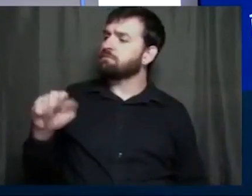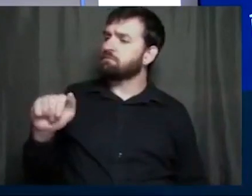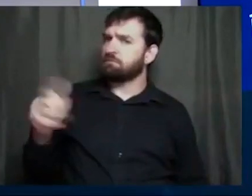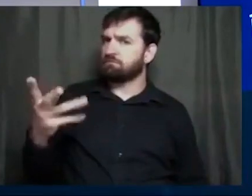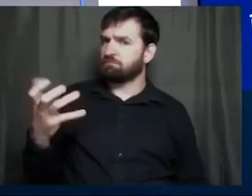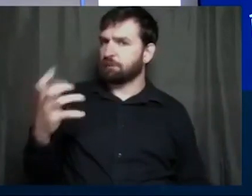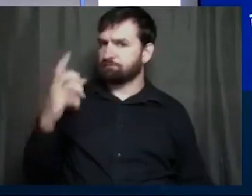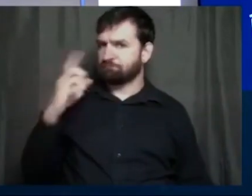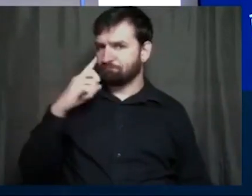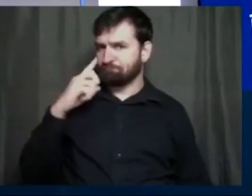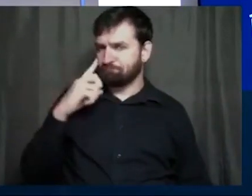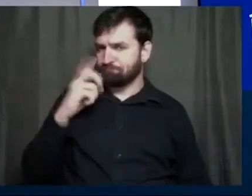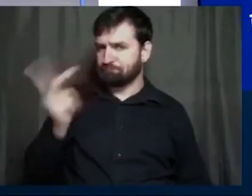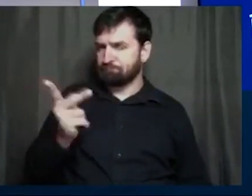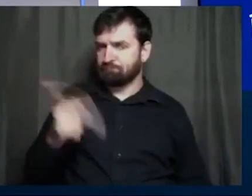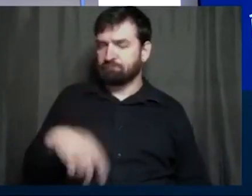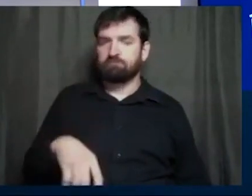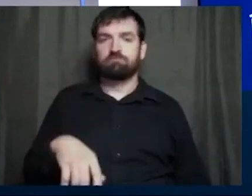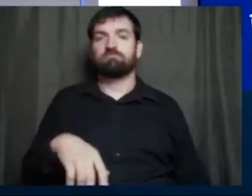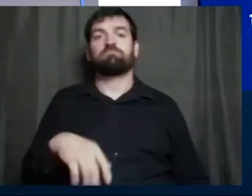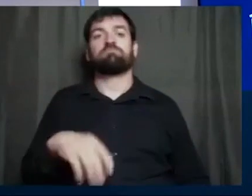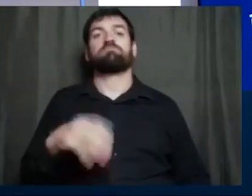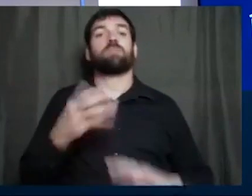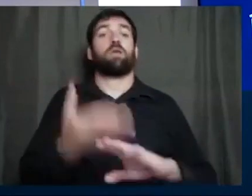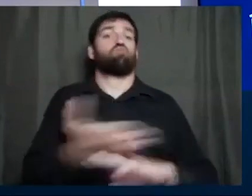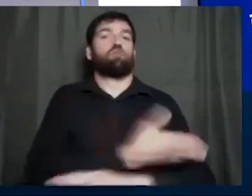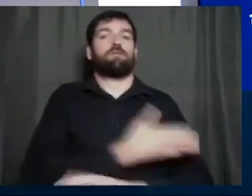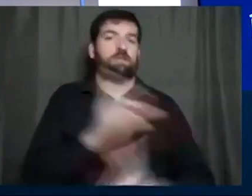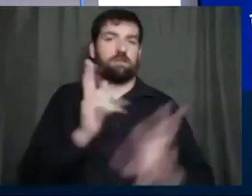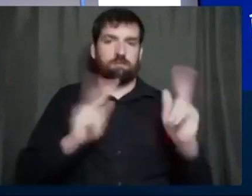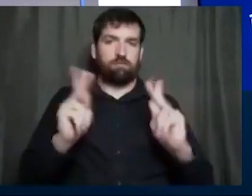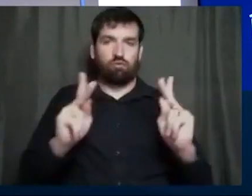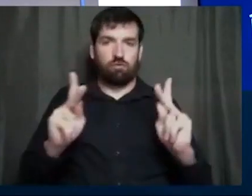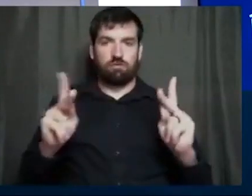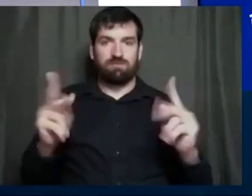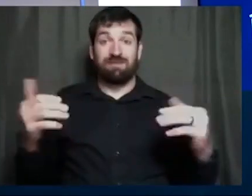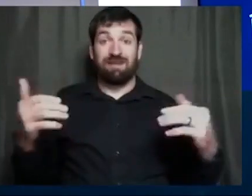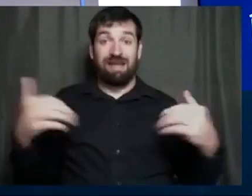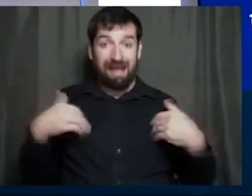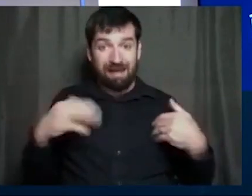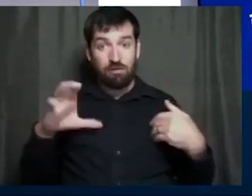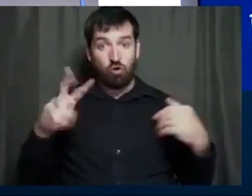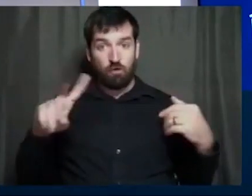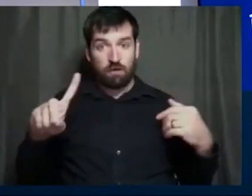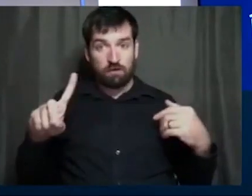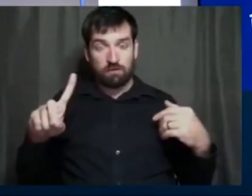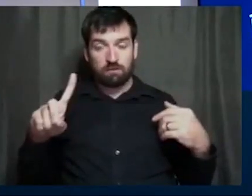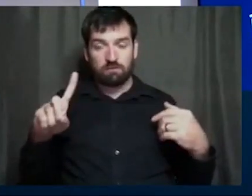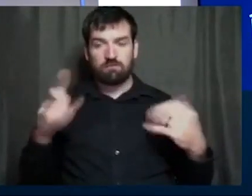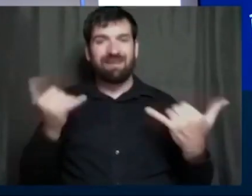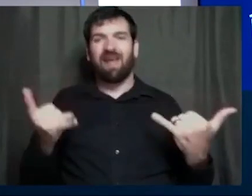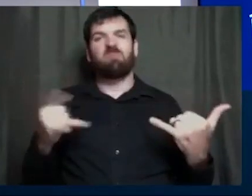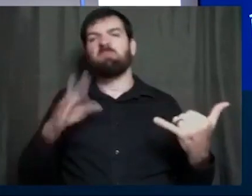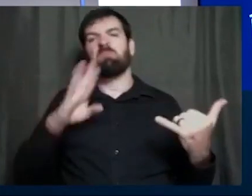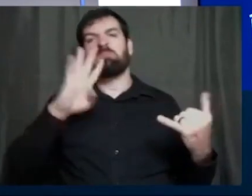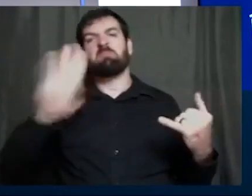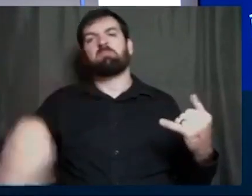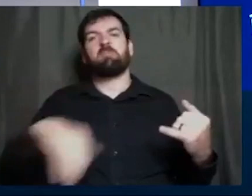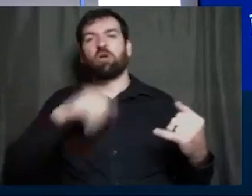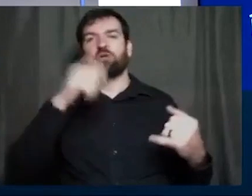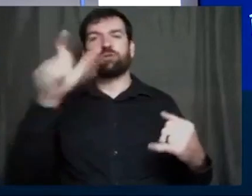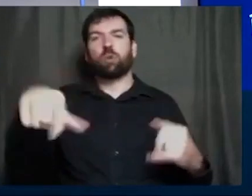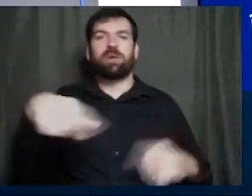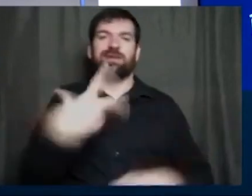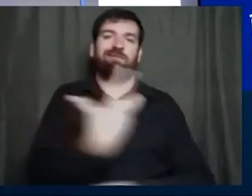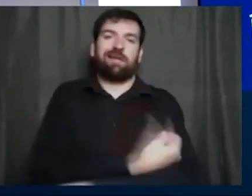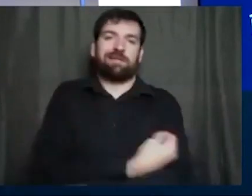say. I think many who previously had COVID are not getting the vaccine because they think they're no worse off than those who never had COVID but